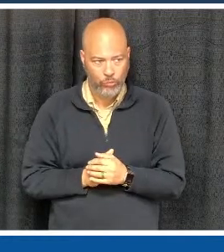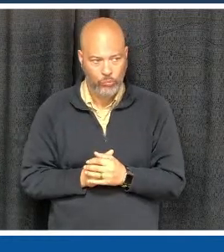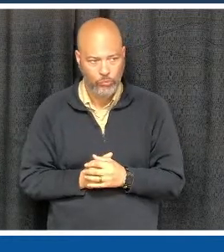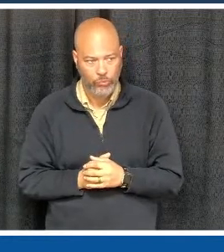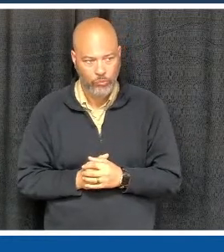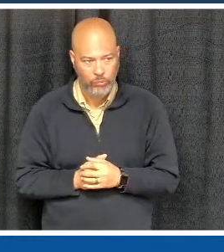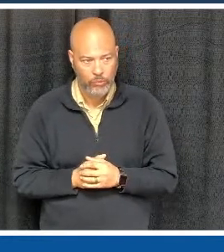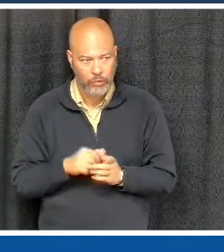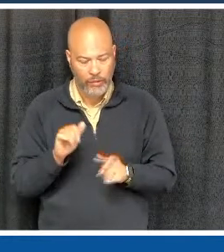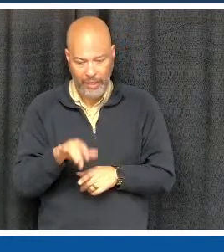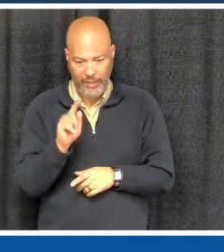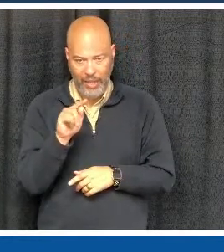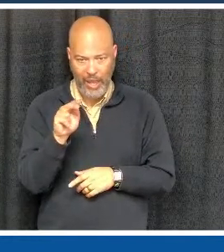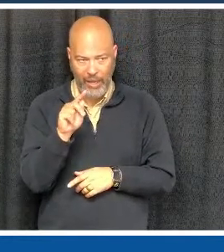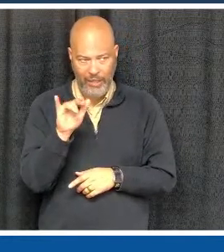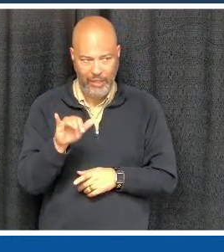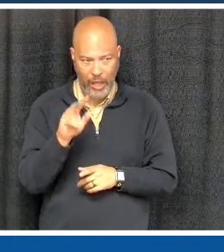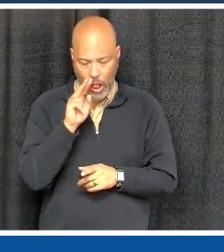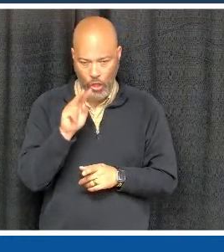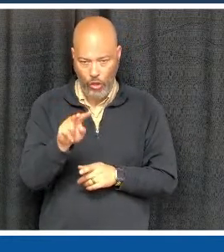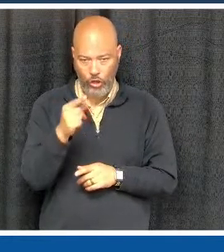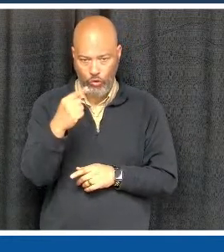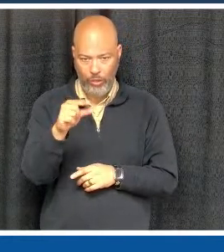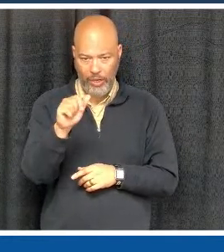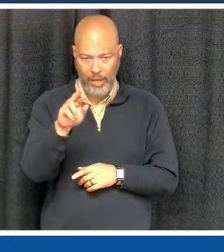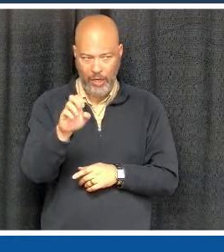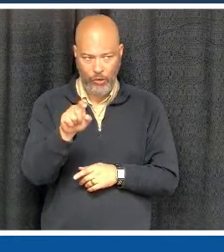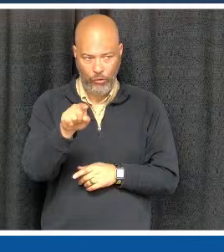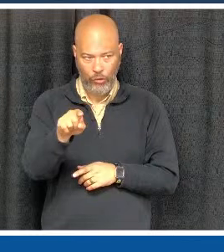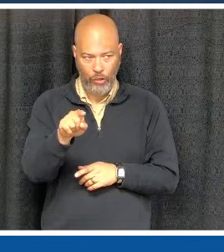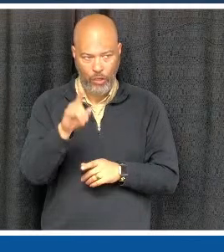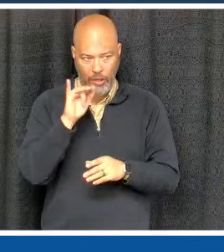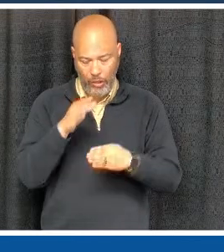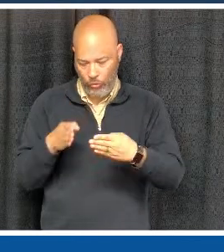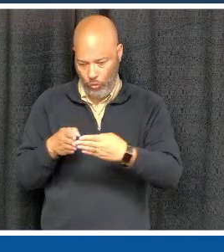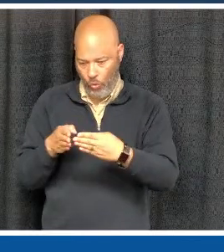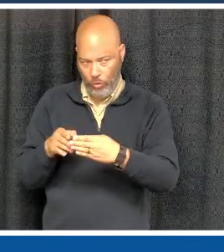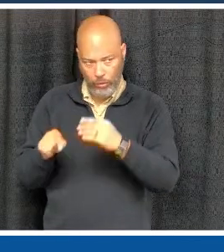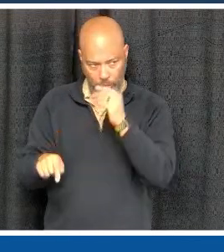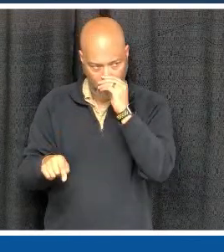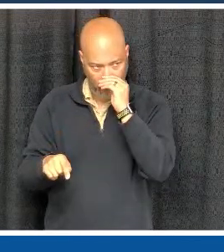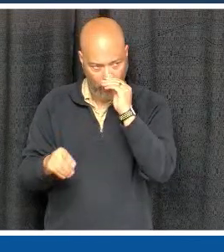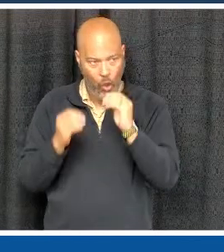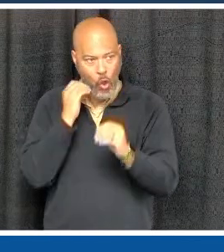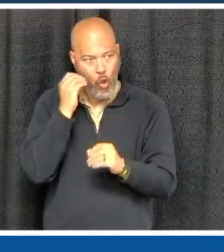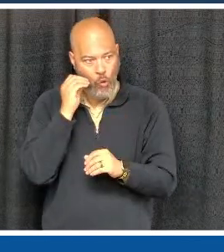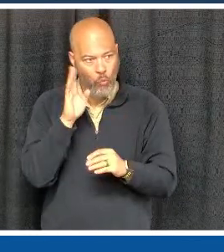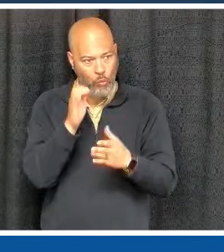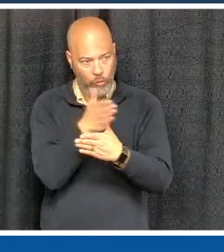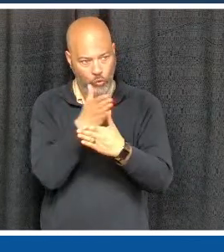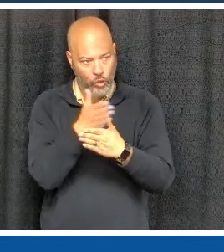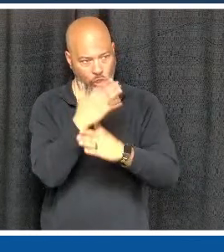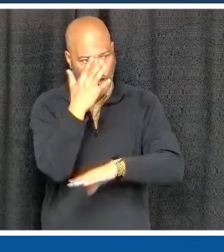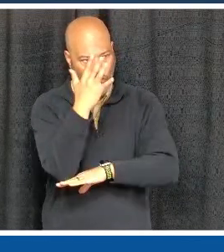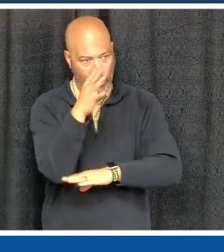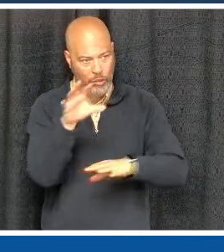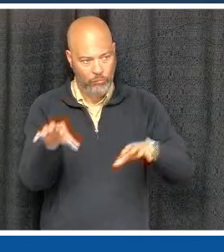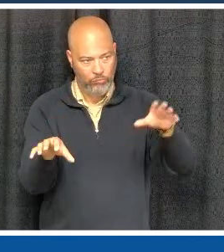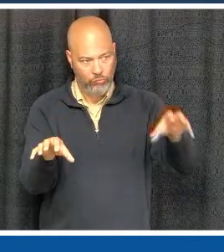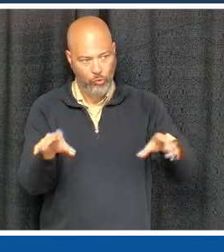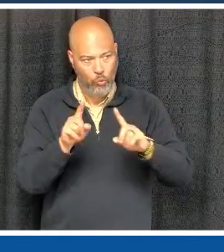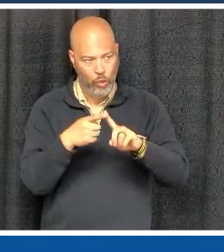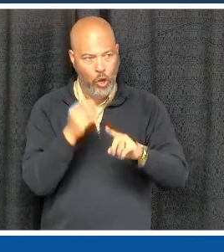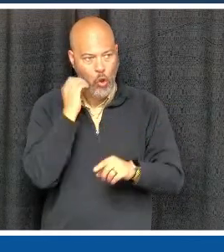This is Tiny Town looking into Green Acres. The property is right here on the corner. The home would have been between the trees and the road there when there was a